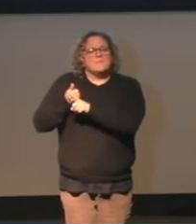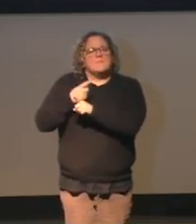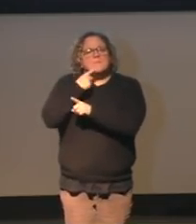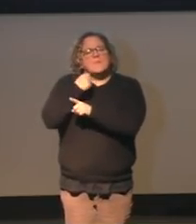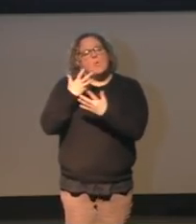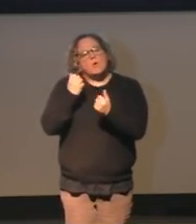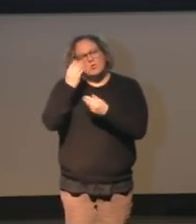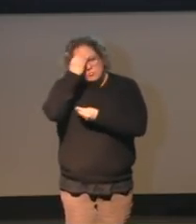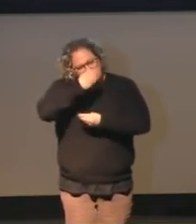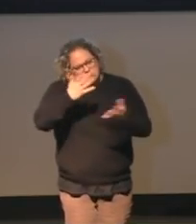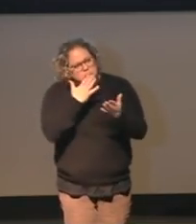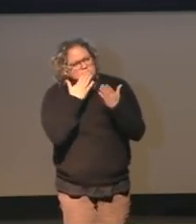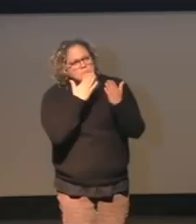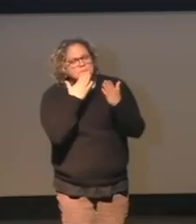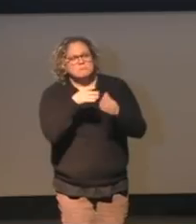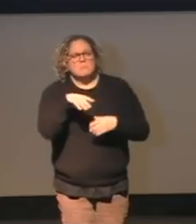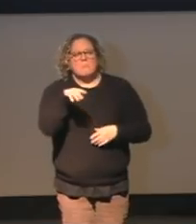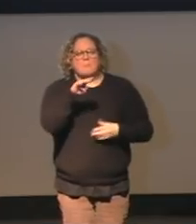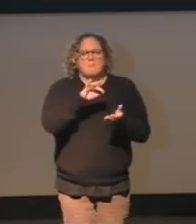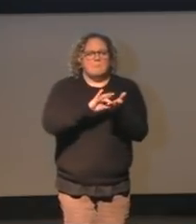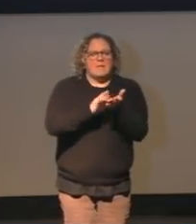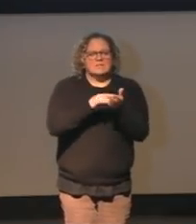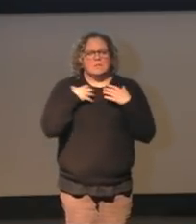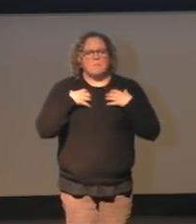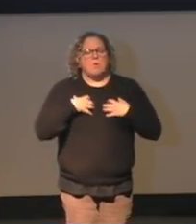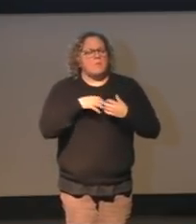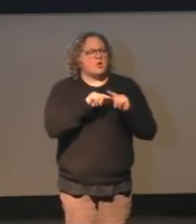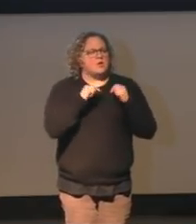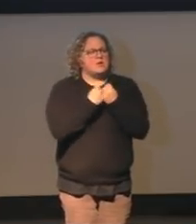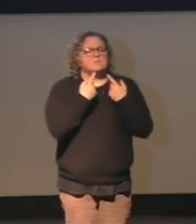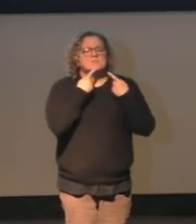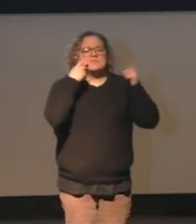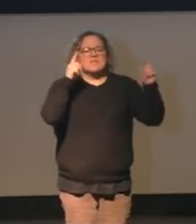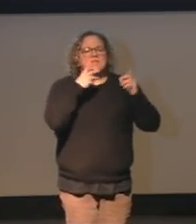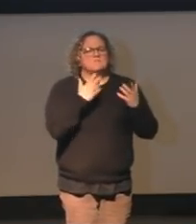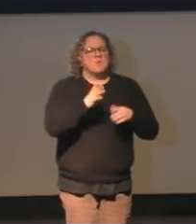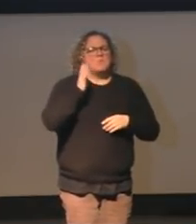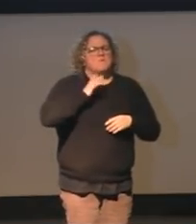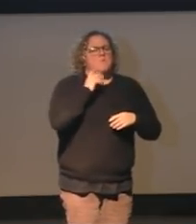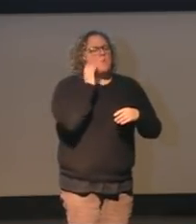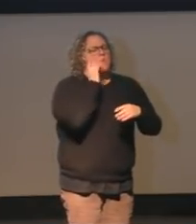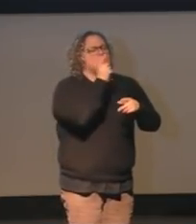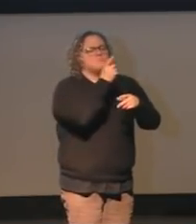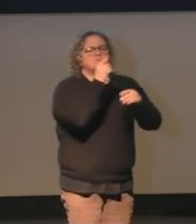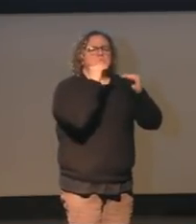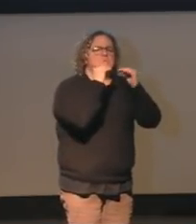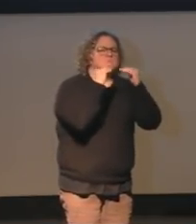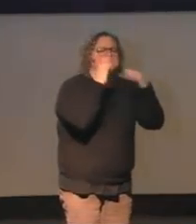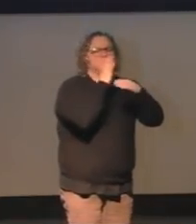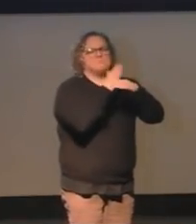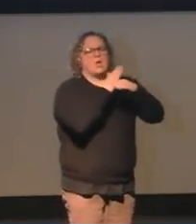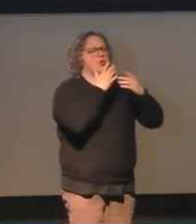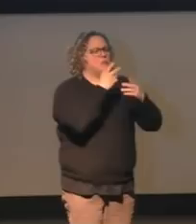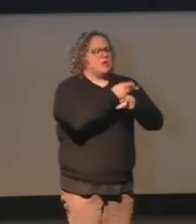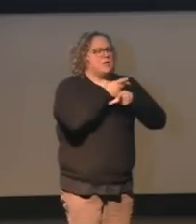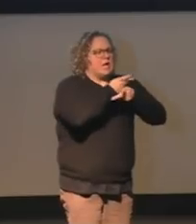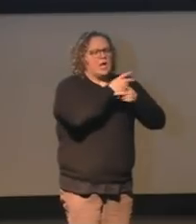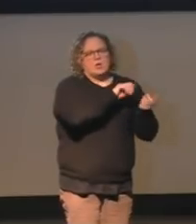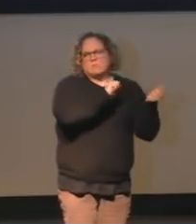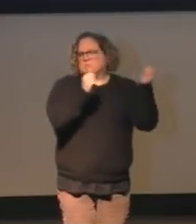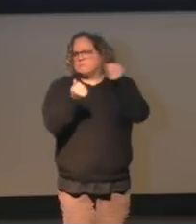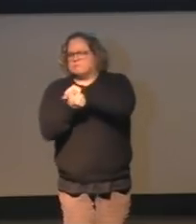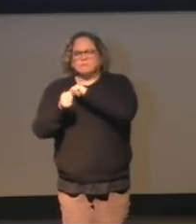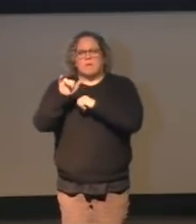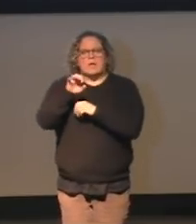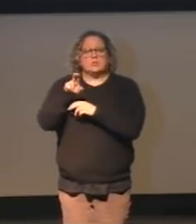to the medicine pulmonary team that has successfully transitioned from moderate care to ICU level. Their dedication to independent